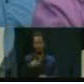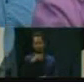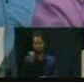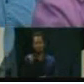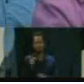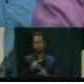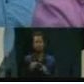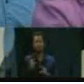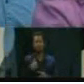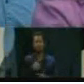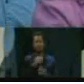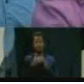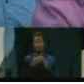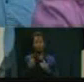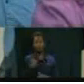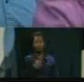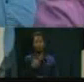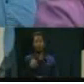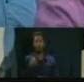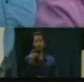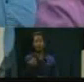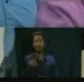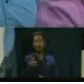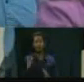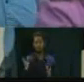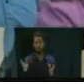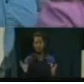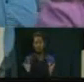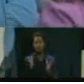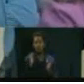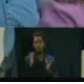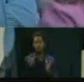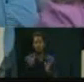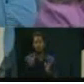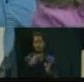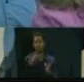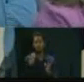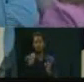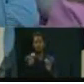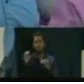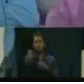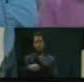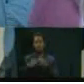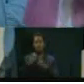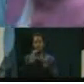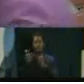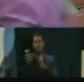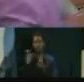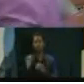to move this forward and move it on up the chain to a larger forum. Thank you.